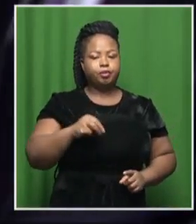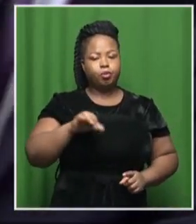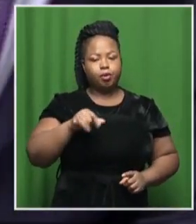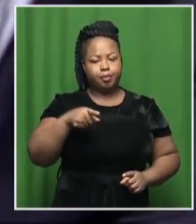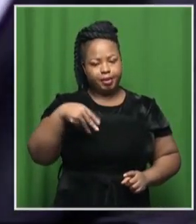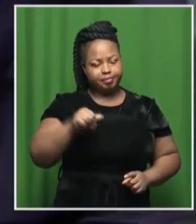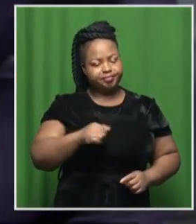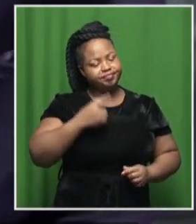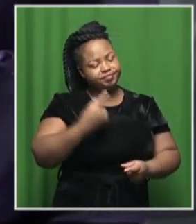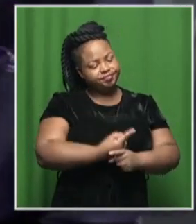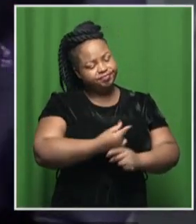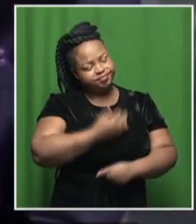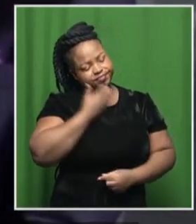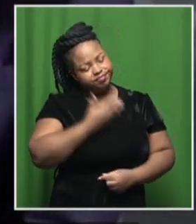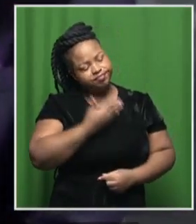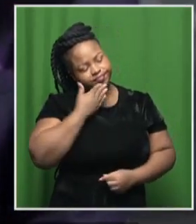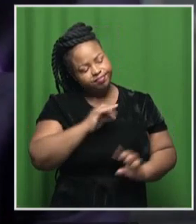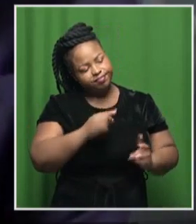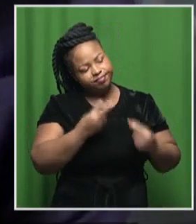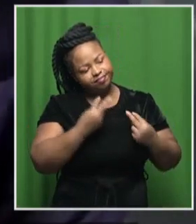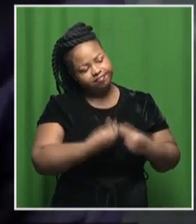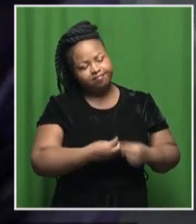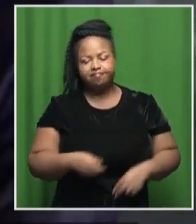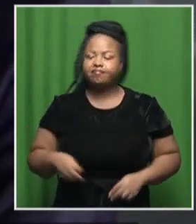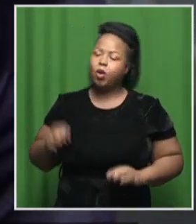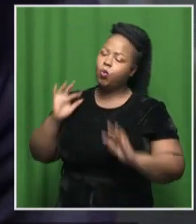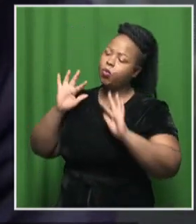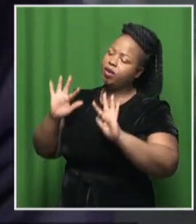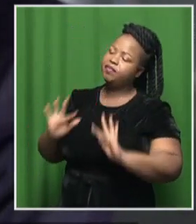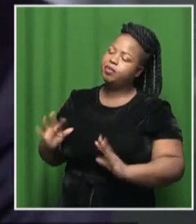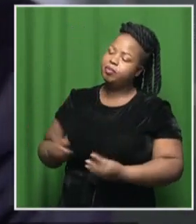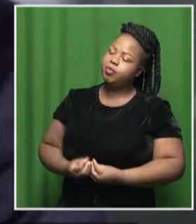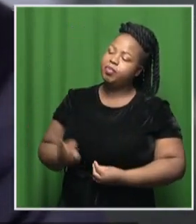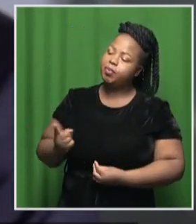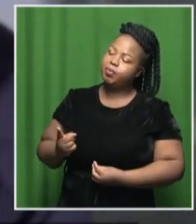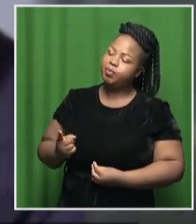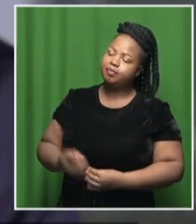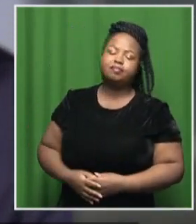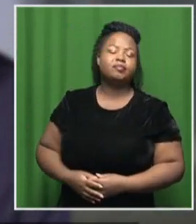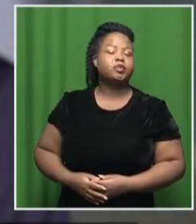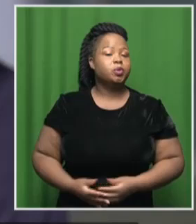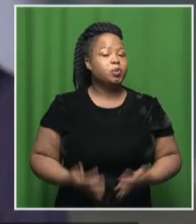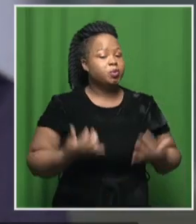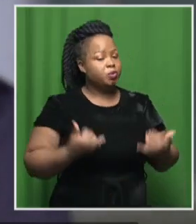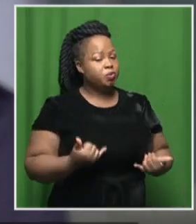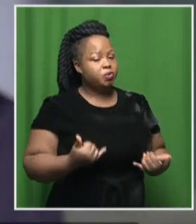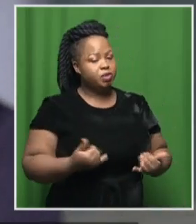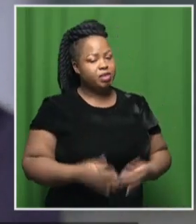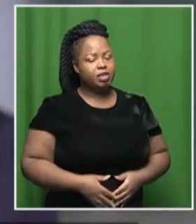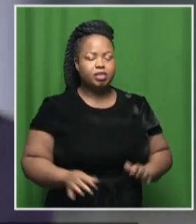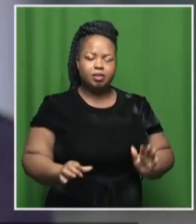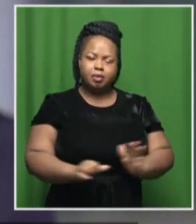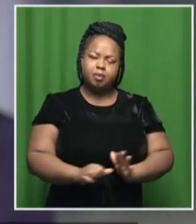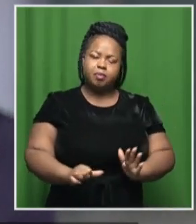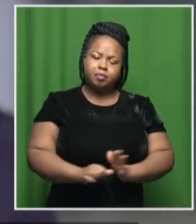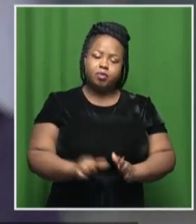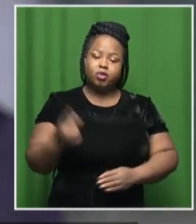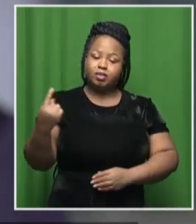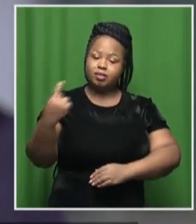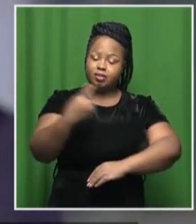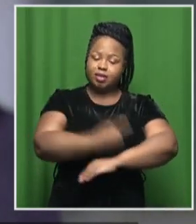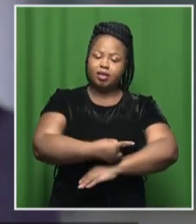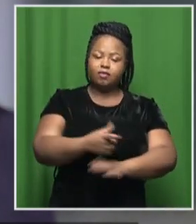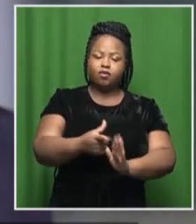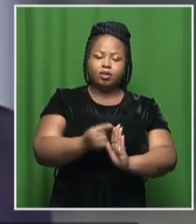speak to you, and thank you so much for joining us. Wonderful to be with you, Leanne. Yeah. So today is a very important point when it gets to the